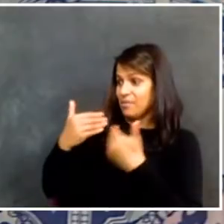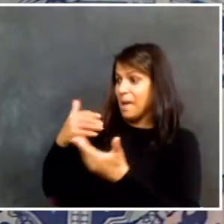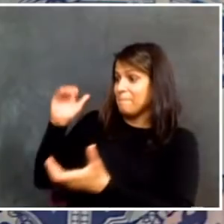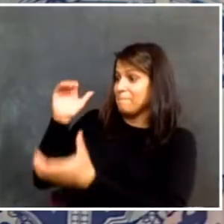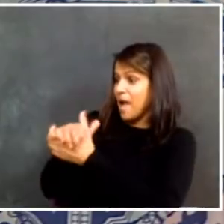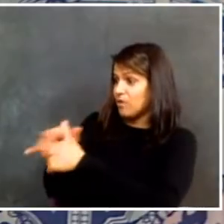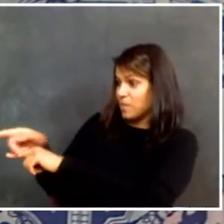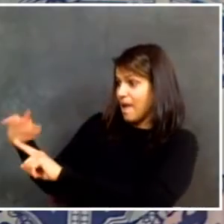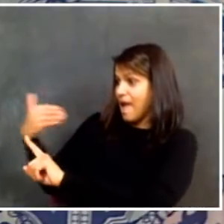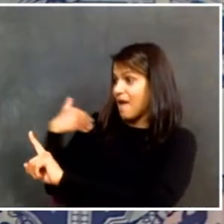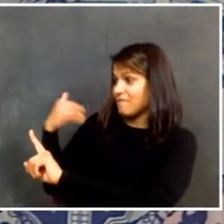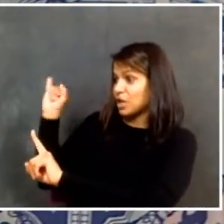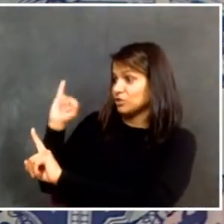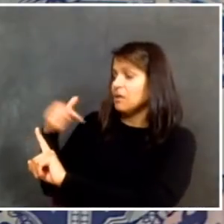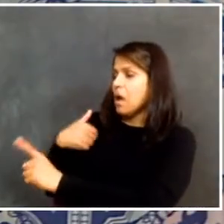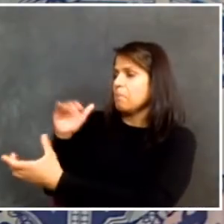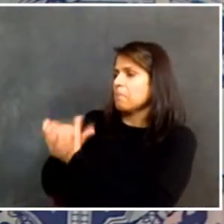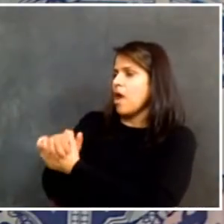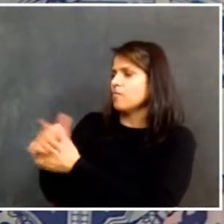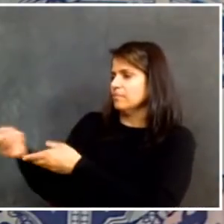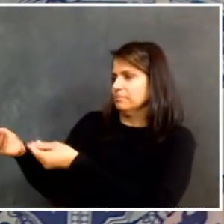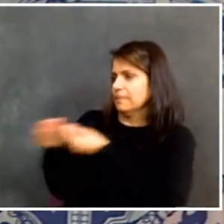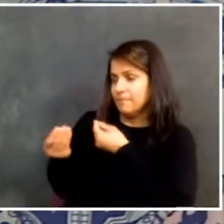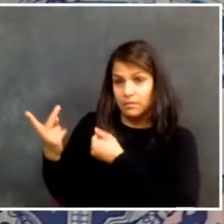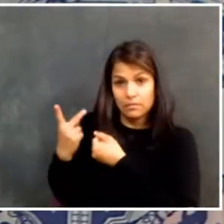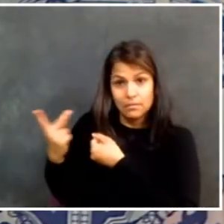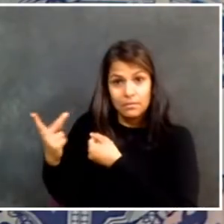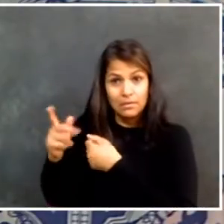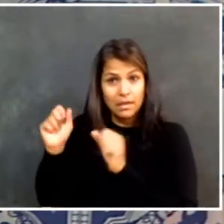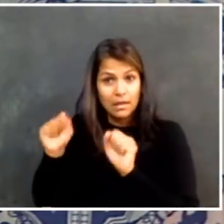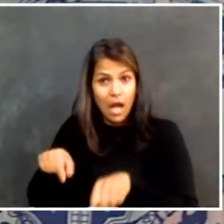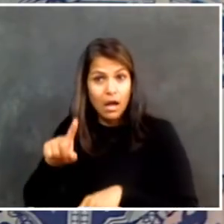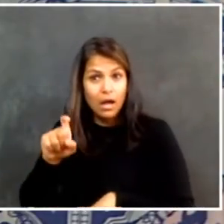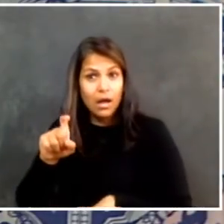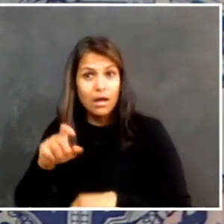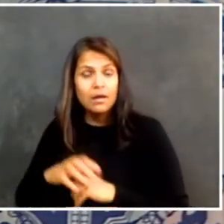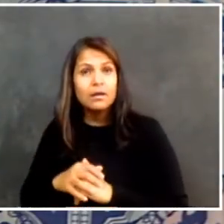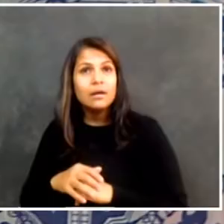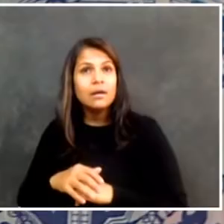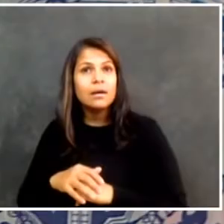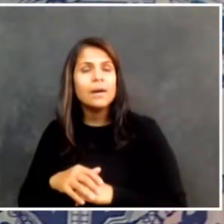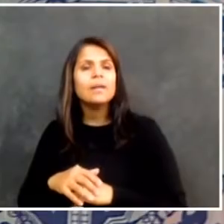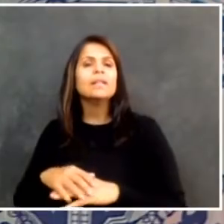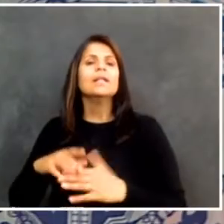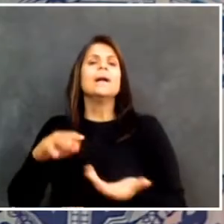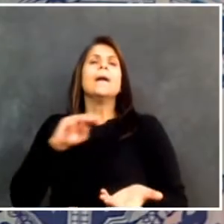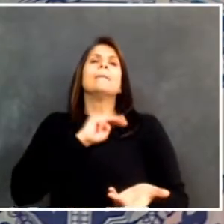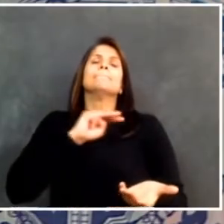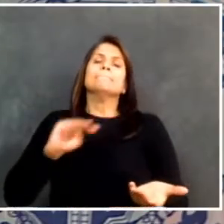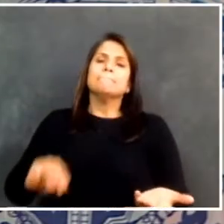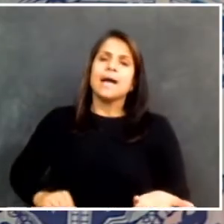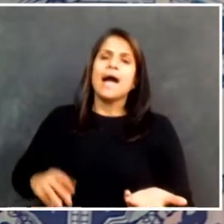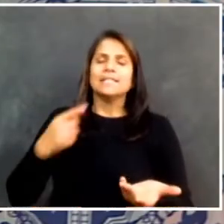do to properly ensure that a marriage certificate is done the right way. But I think it's something we should look